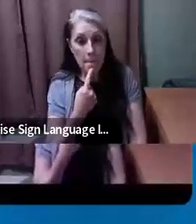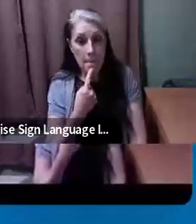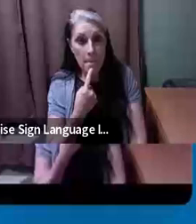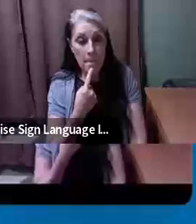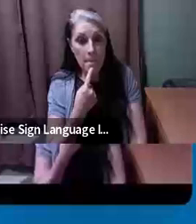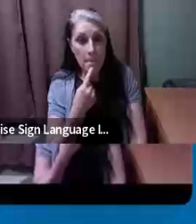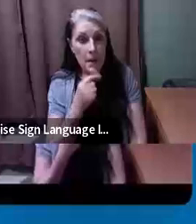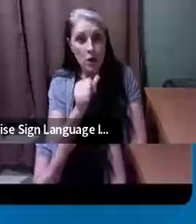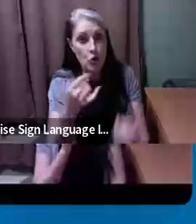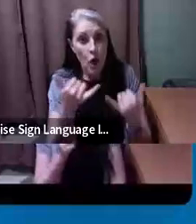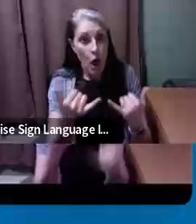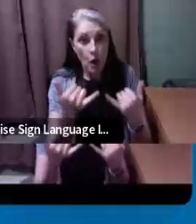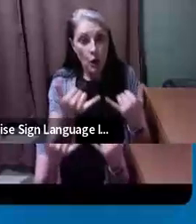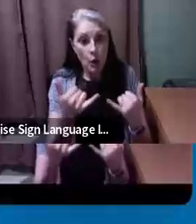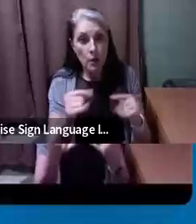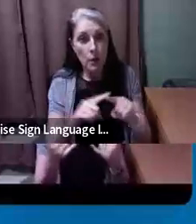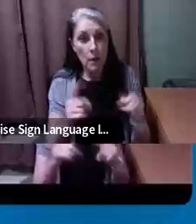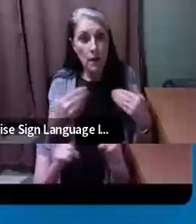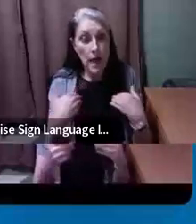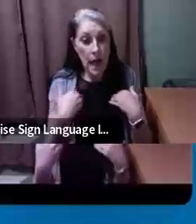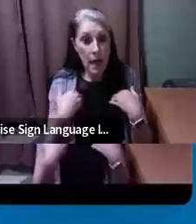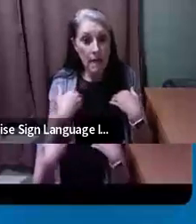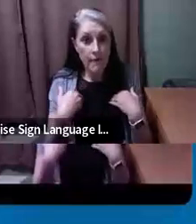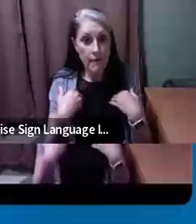Not currently, but I have